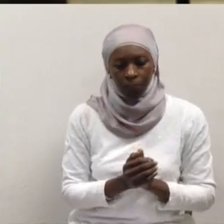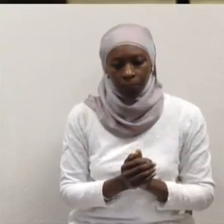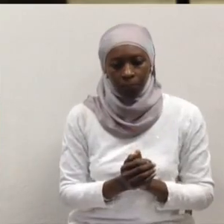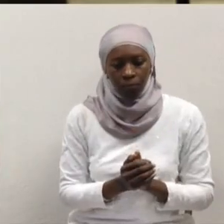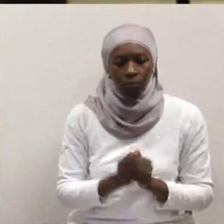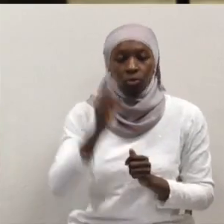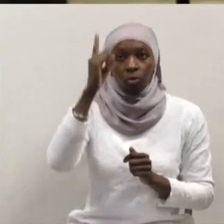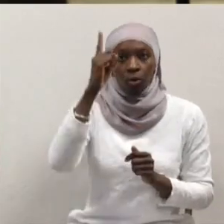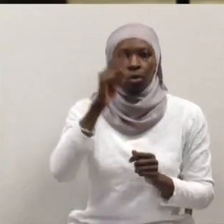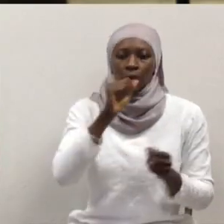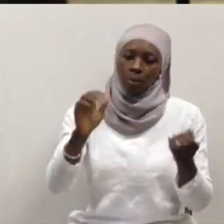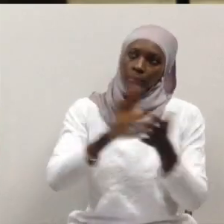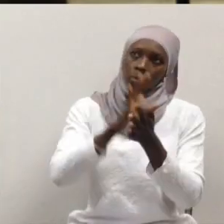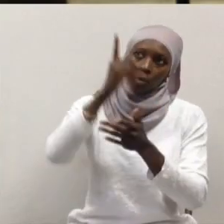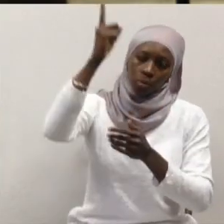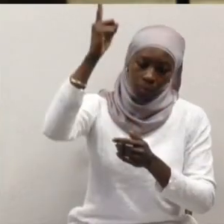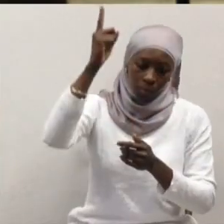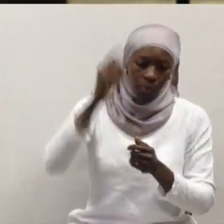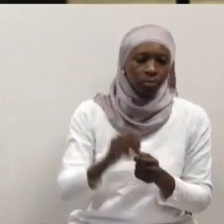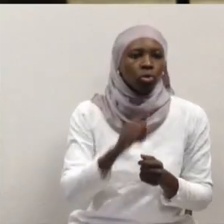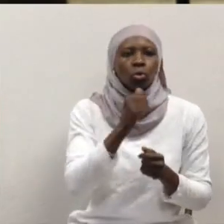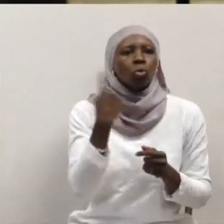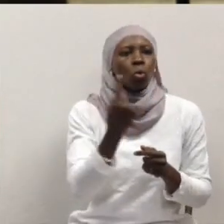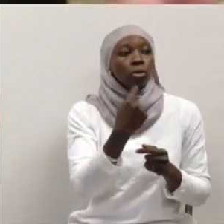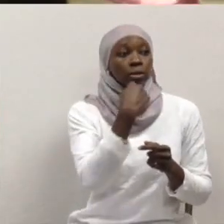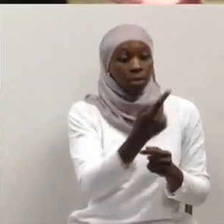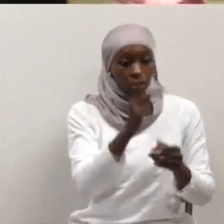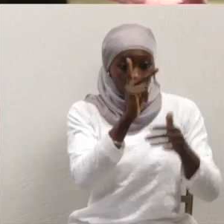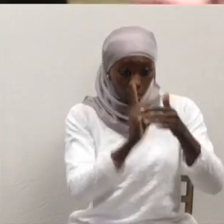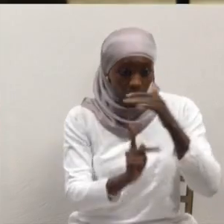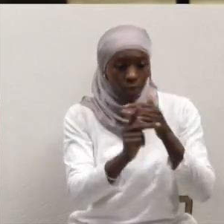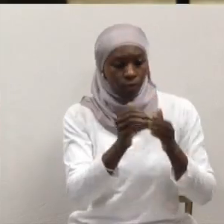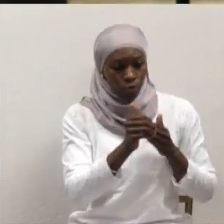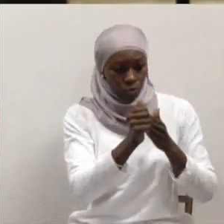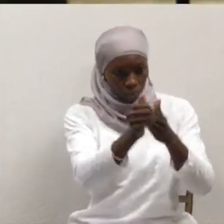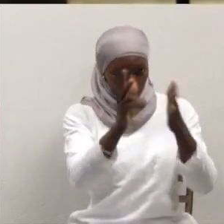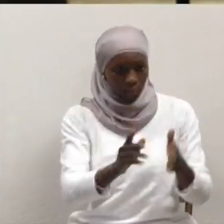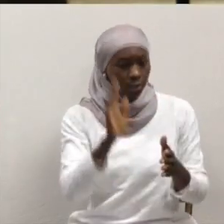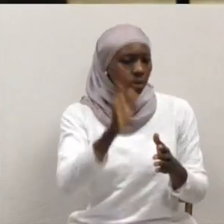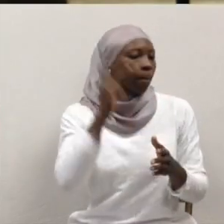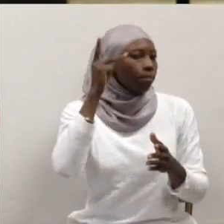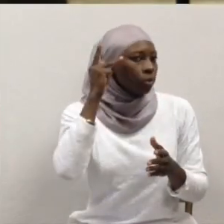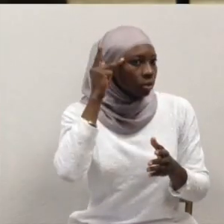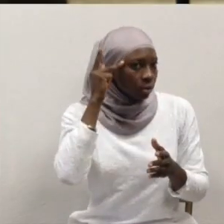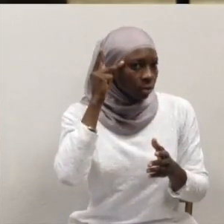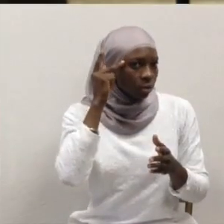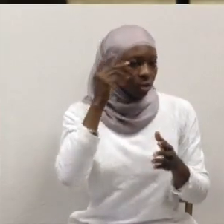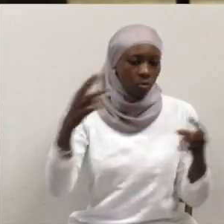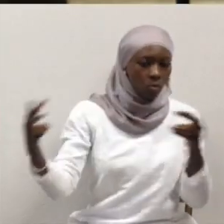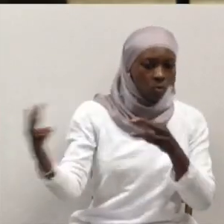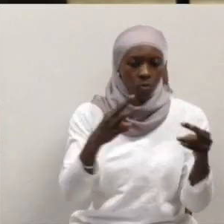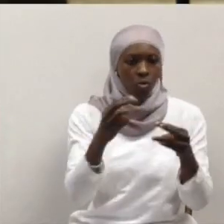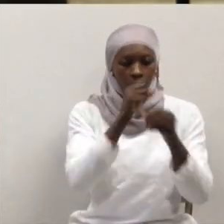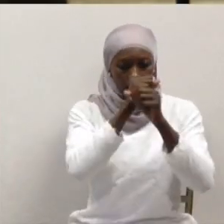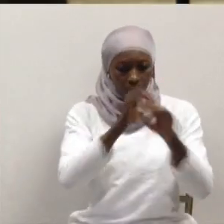ta'ala not only is telling the Prophet to lead this political and war peace battle, but